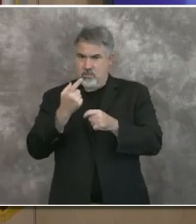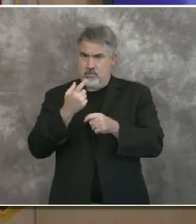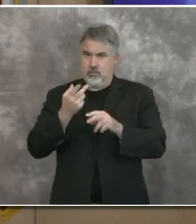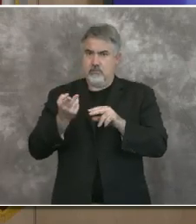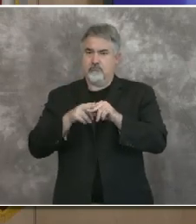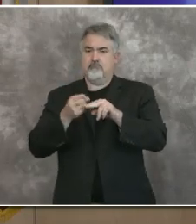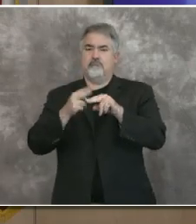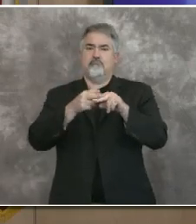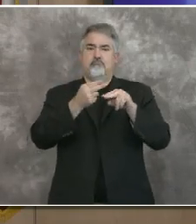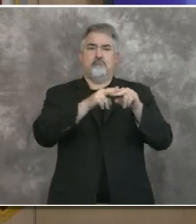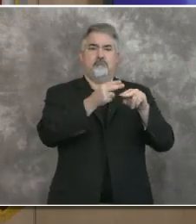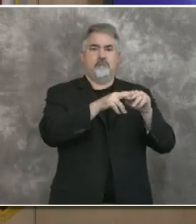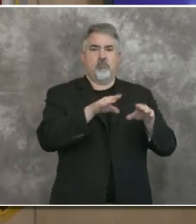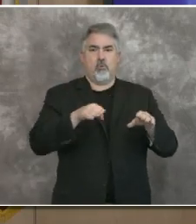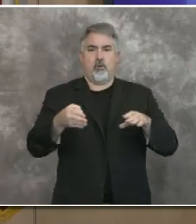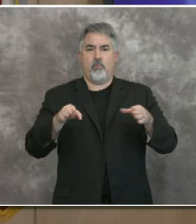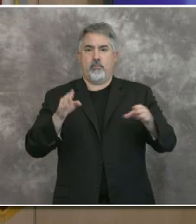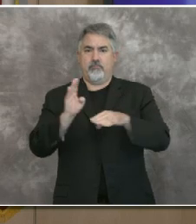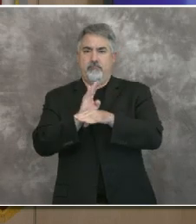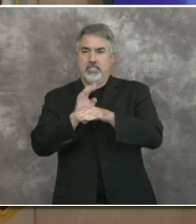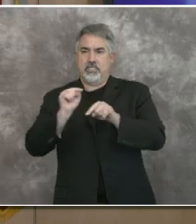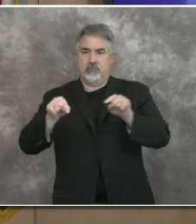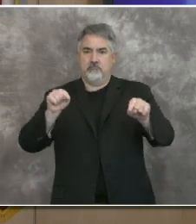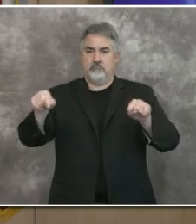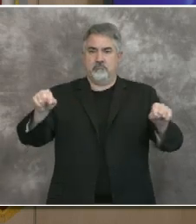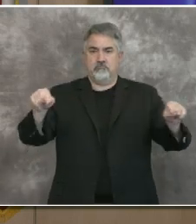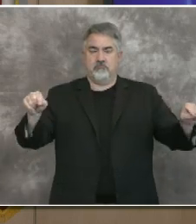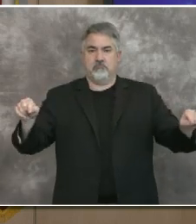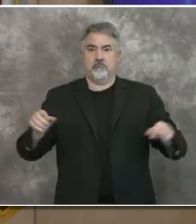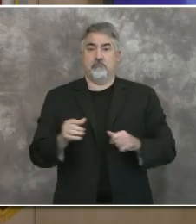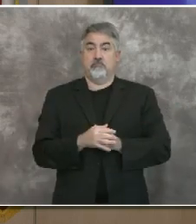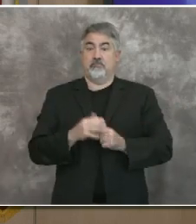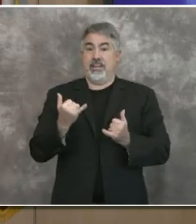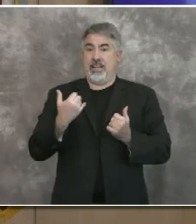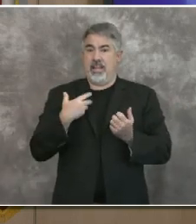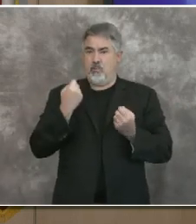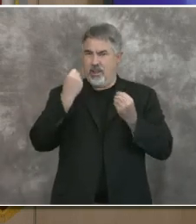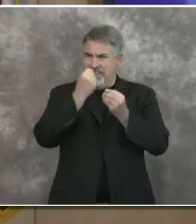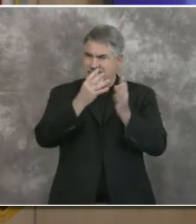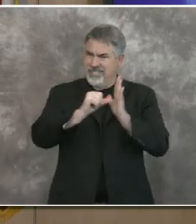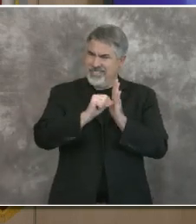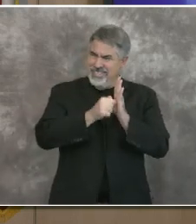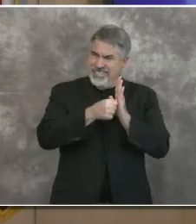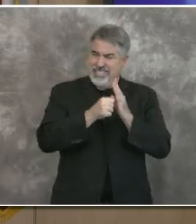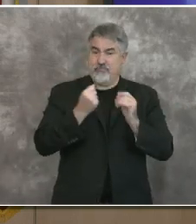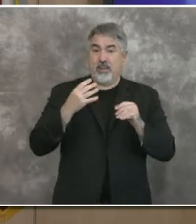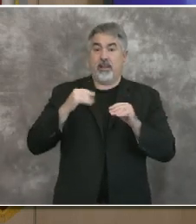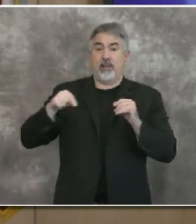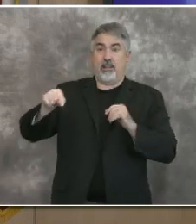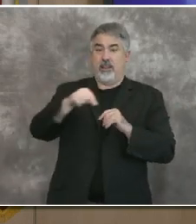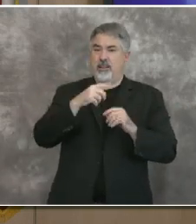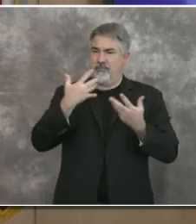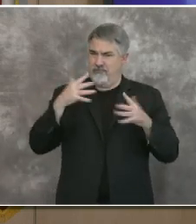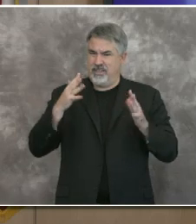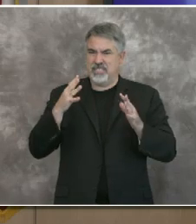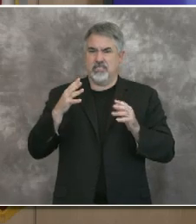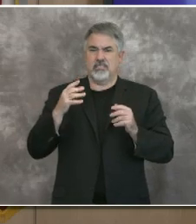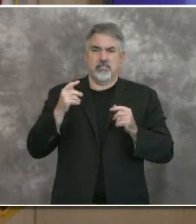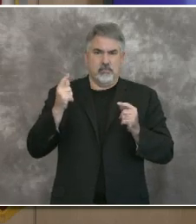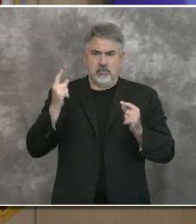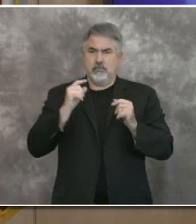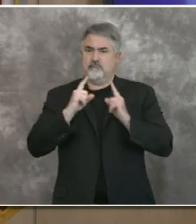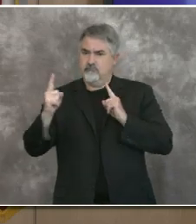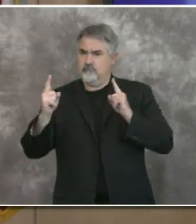business openings. Now I want to emphasize that many in our county workforce have been teleworking for the past few weeks,